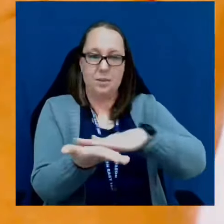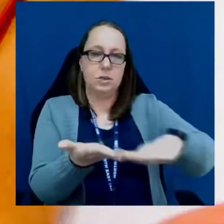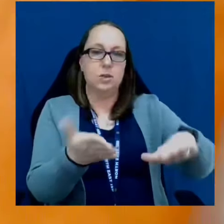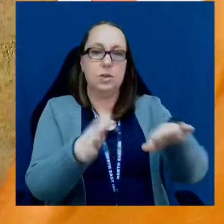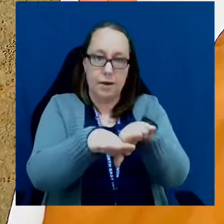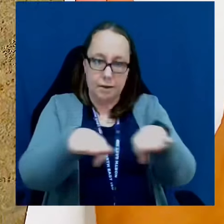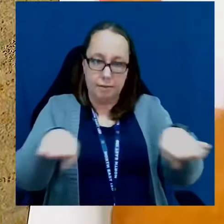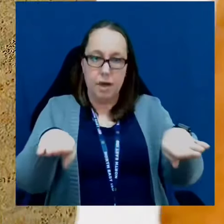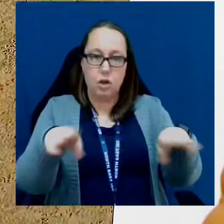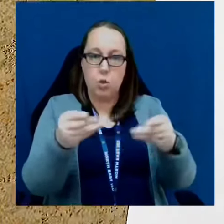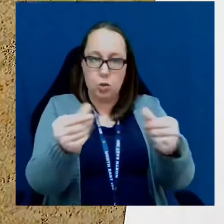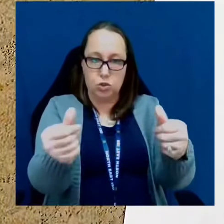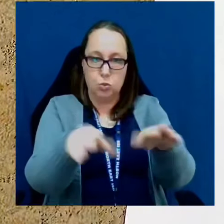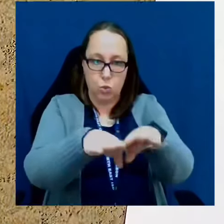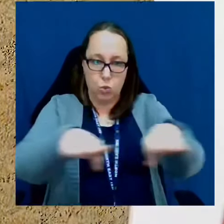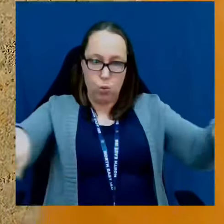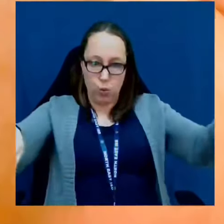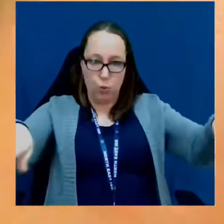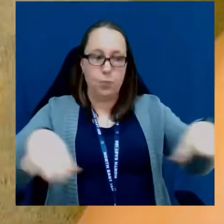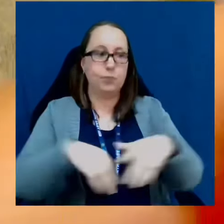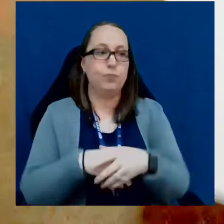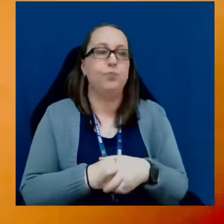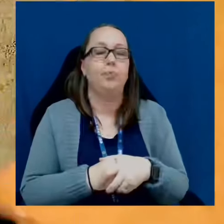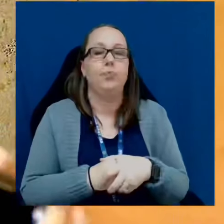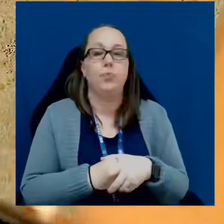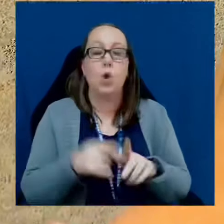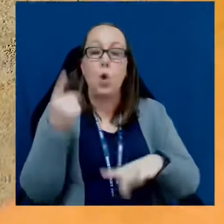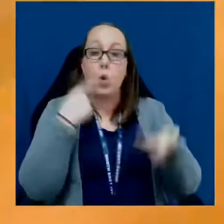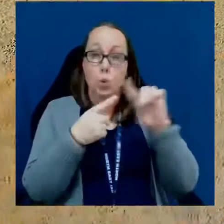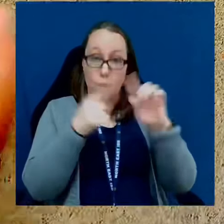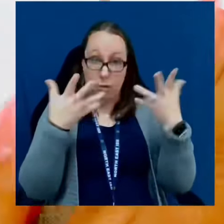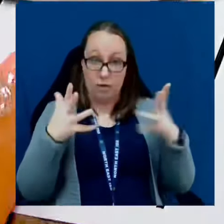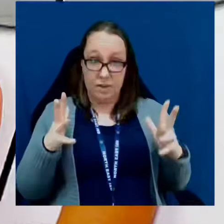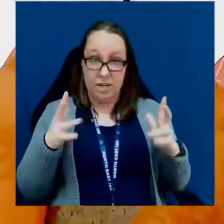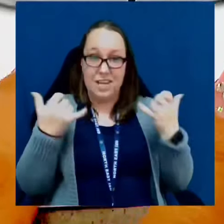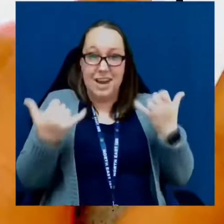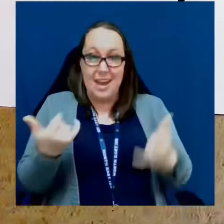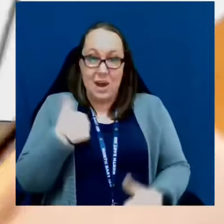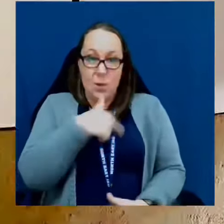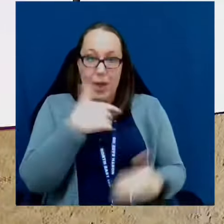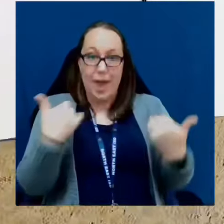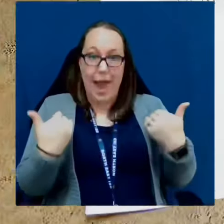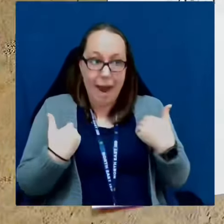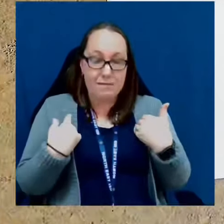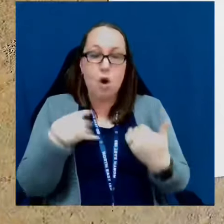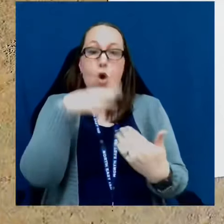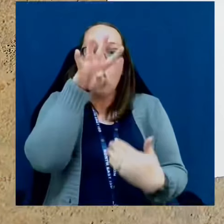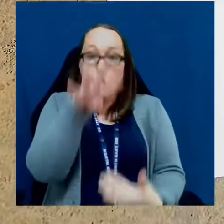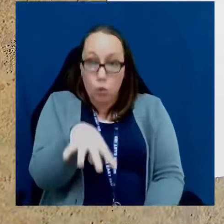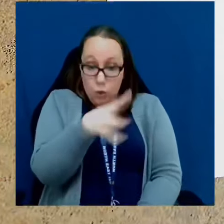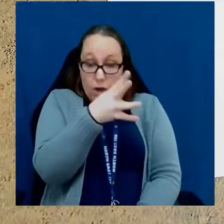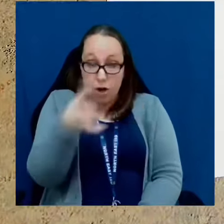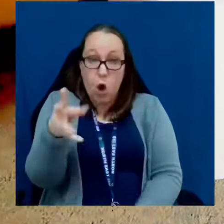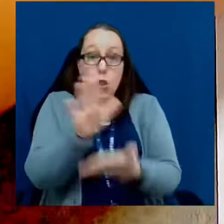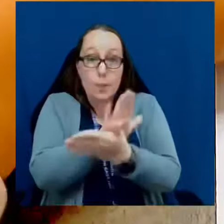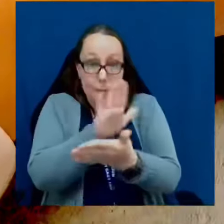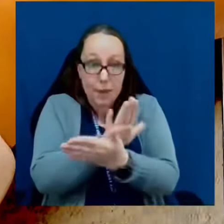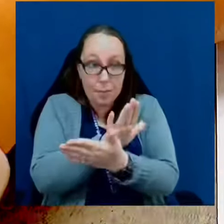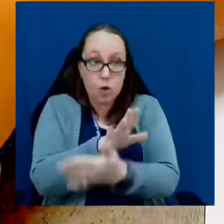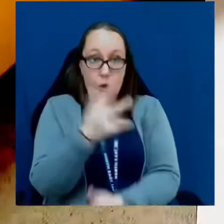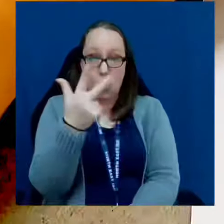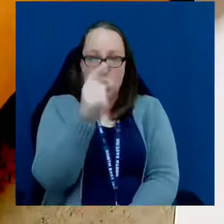heavy crease. That's why I said to fold it lightly. So when we're done, now we have our grid. Okay, so we have our 3